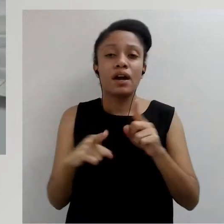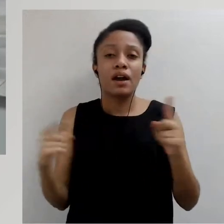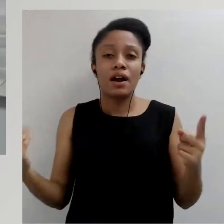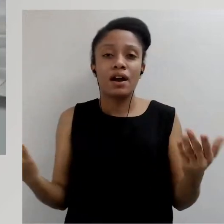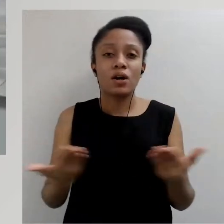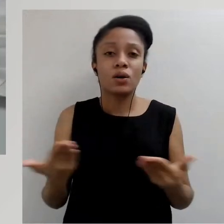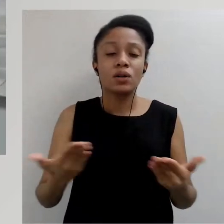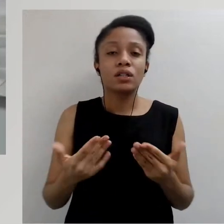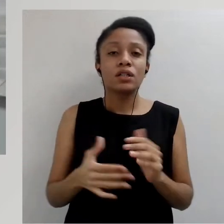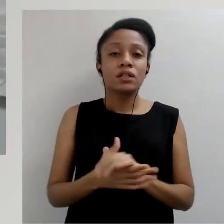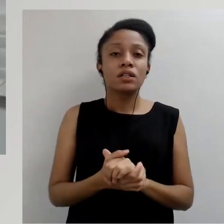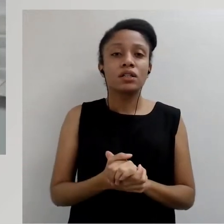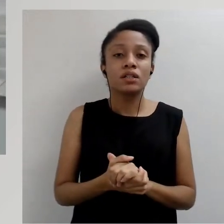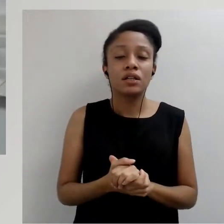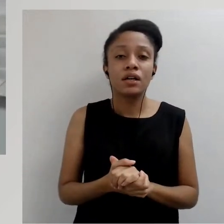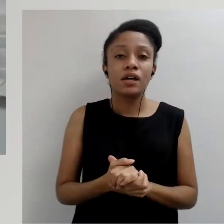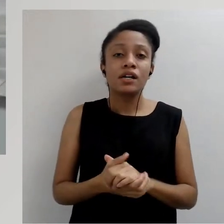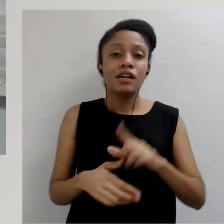needed.